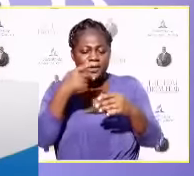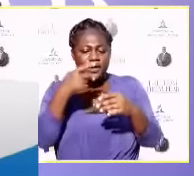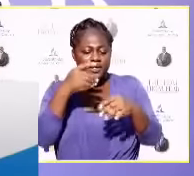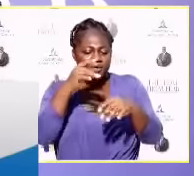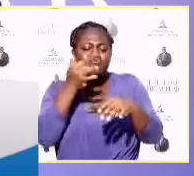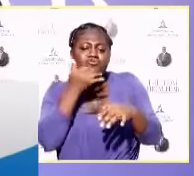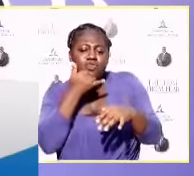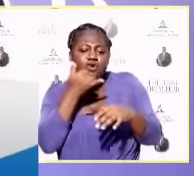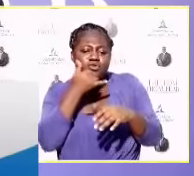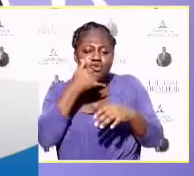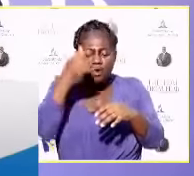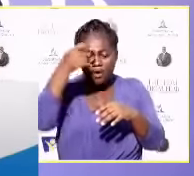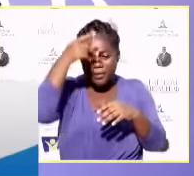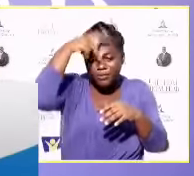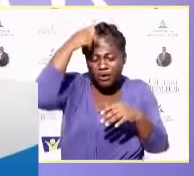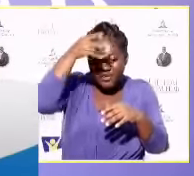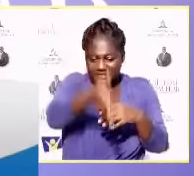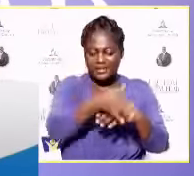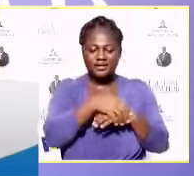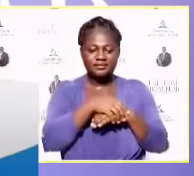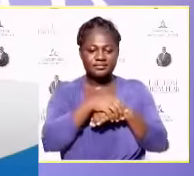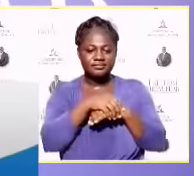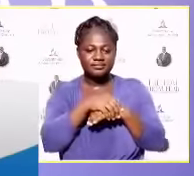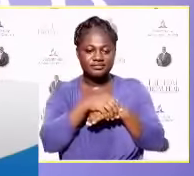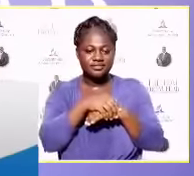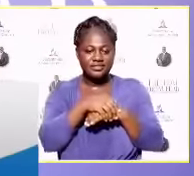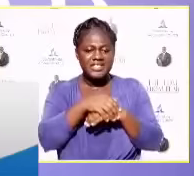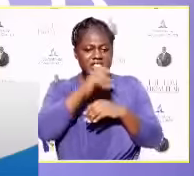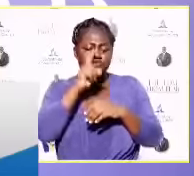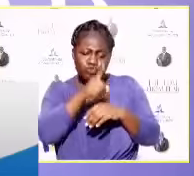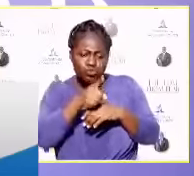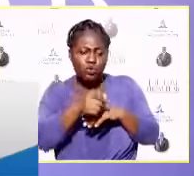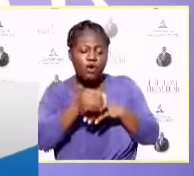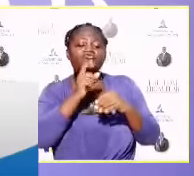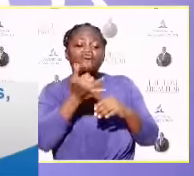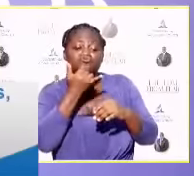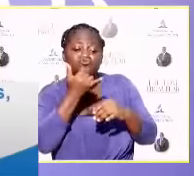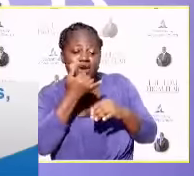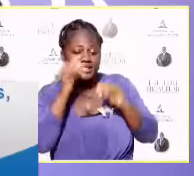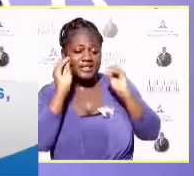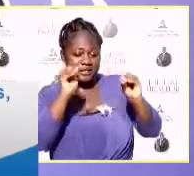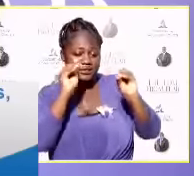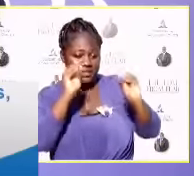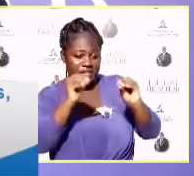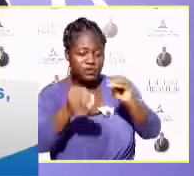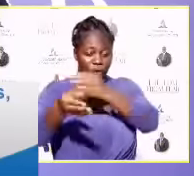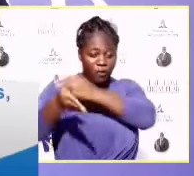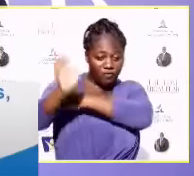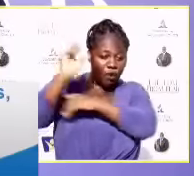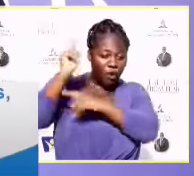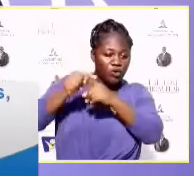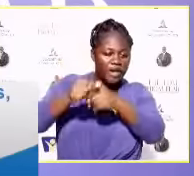people. Even as there shall be false teachers among you,